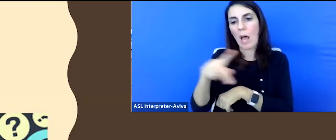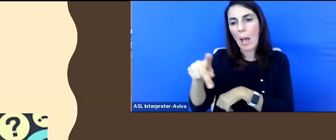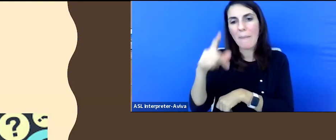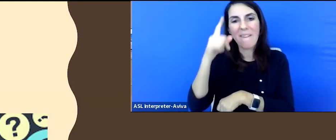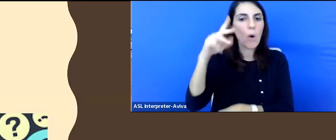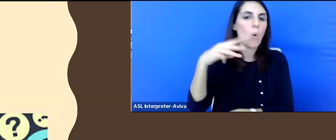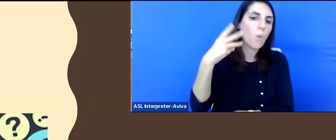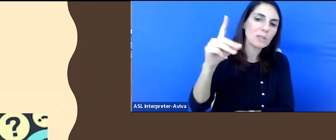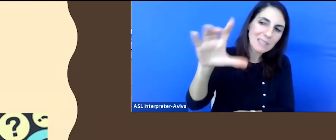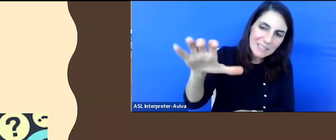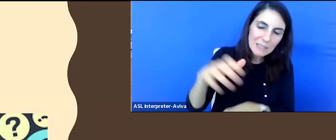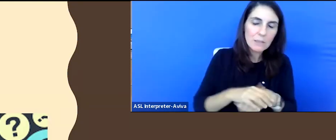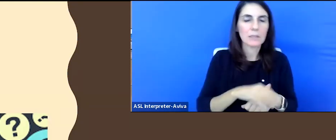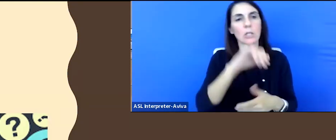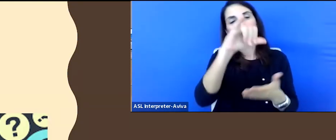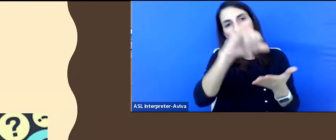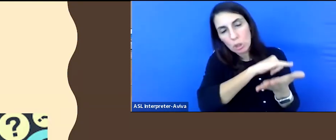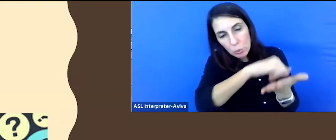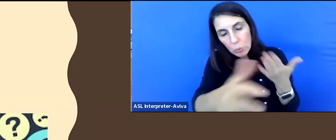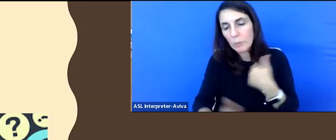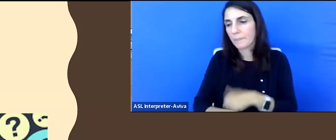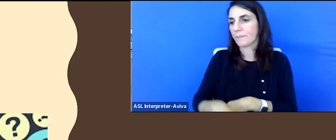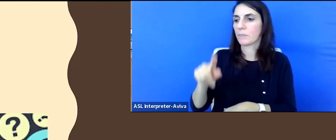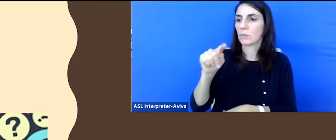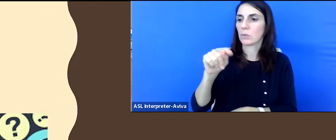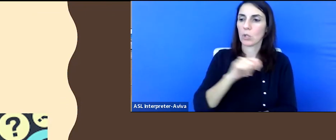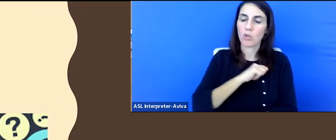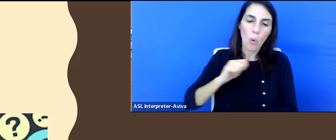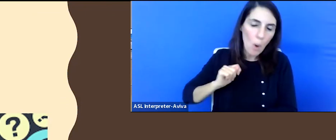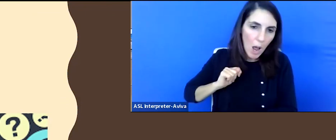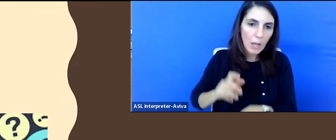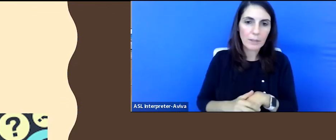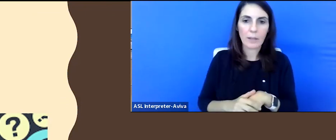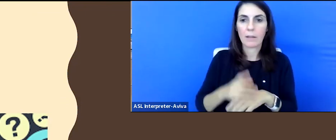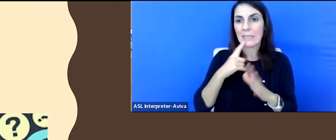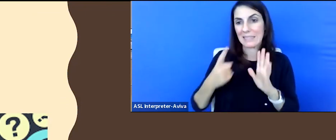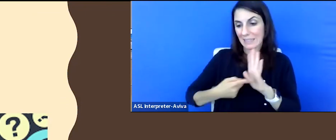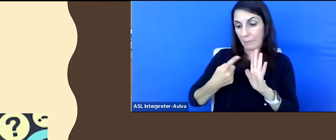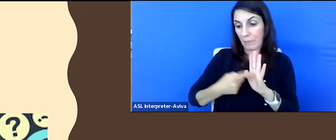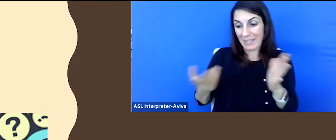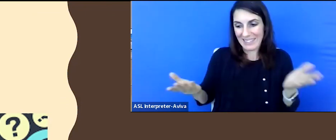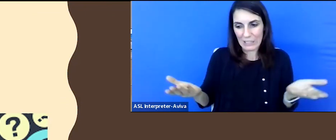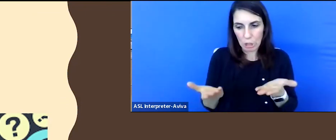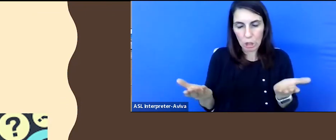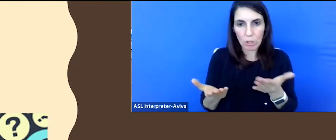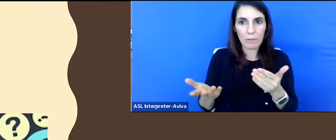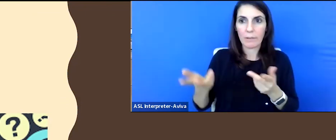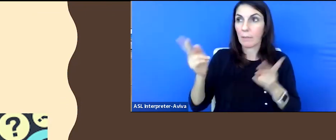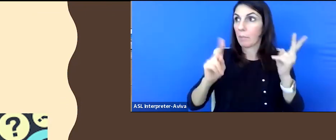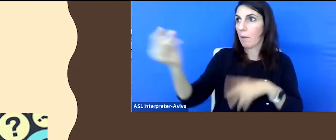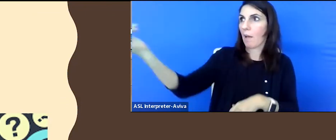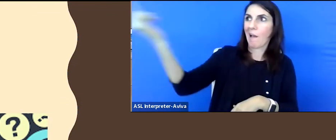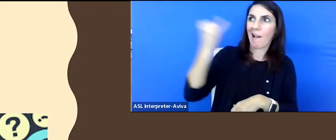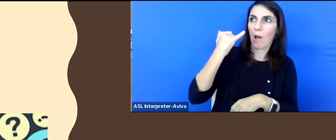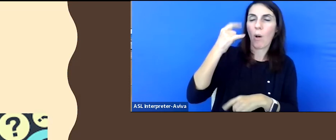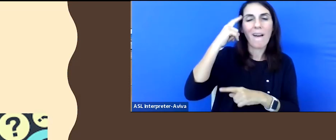Washington, D.C., New York, Toronto. Sometimes for us here, we get calls and it's for the